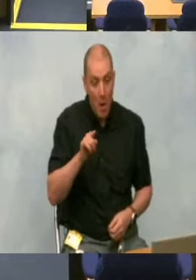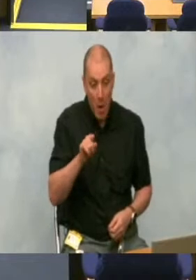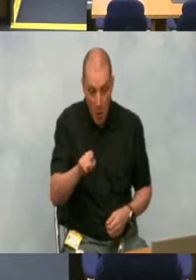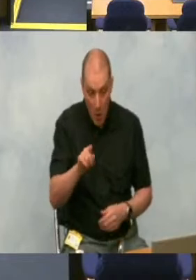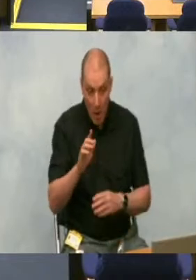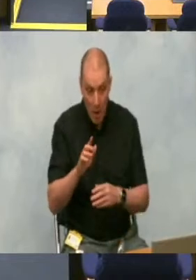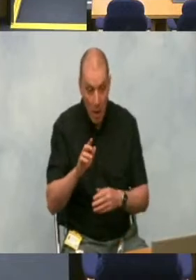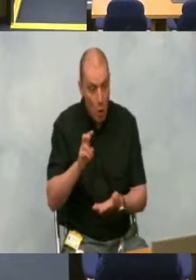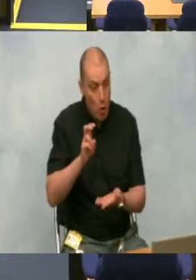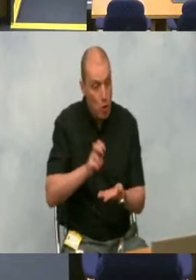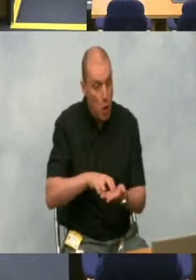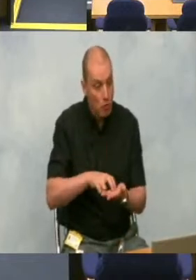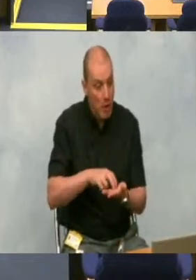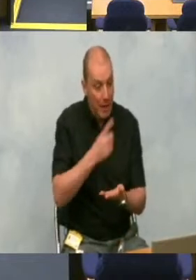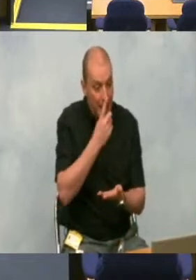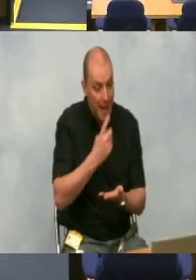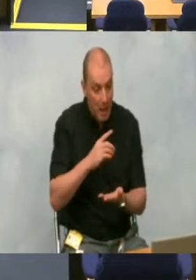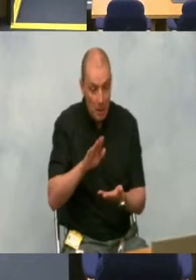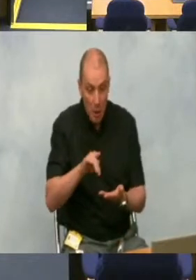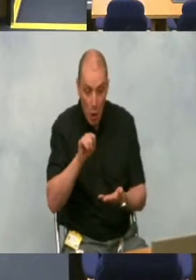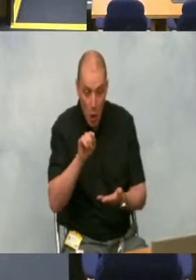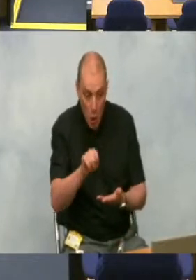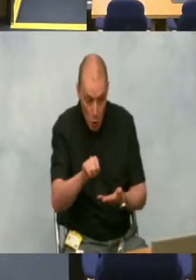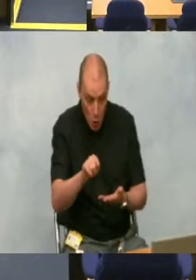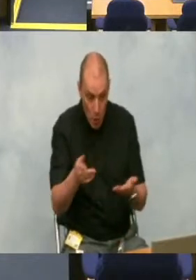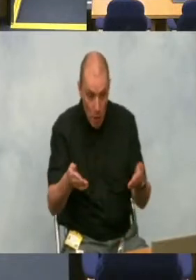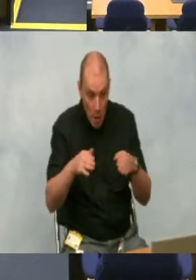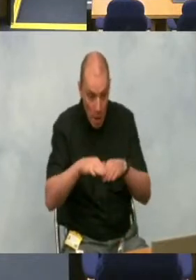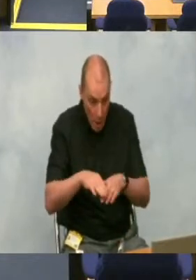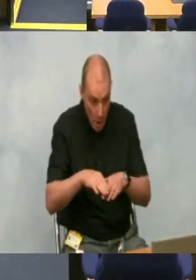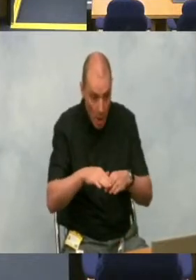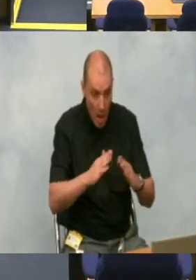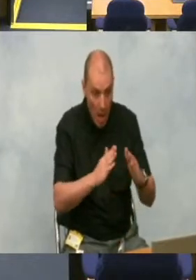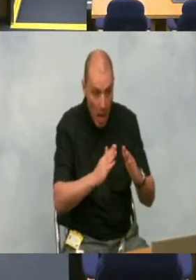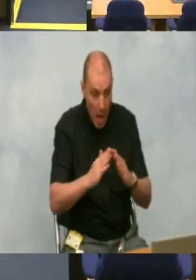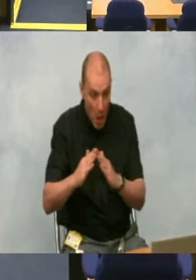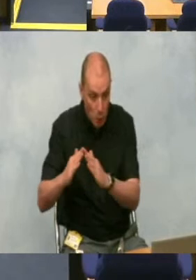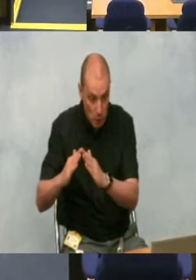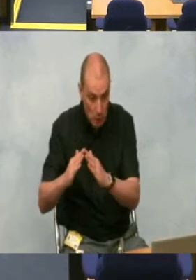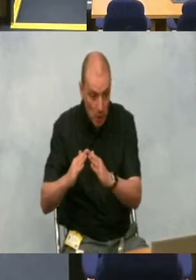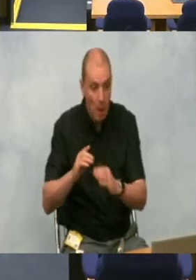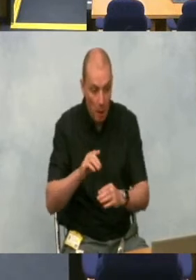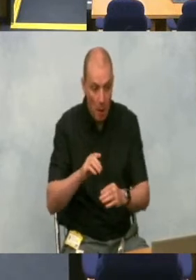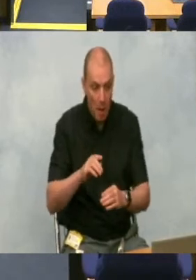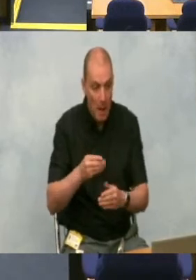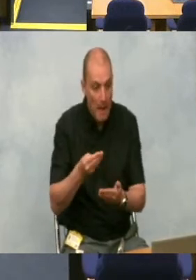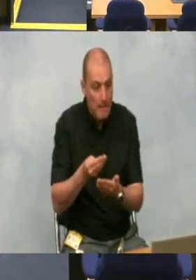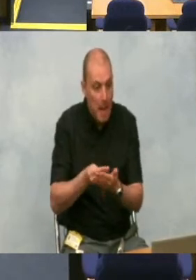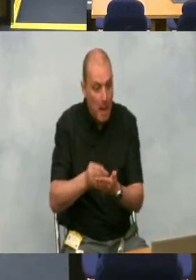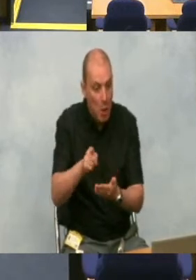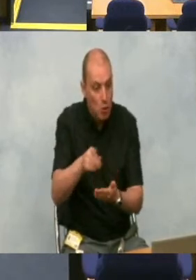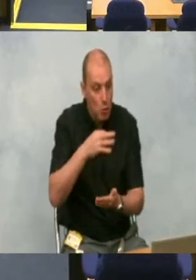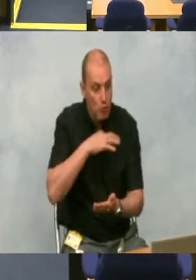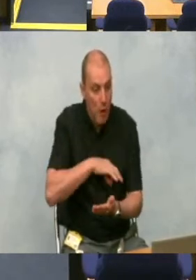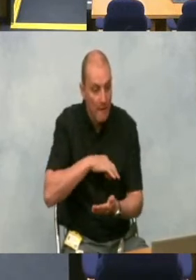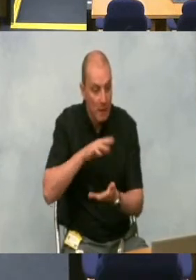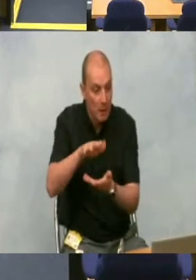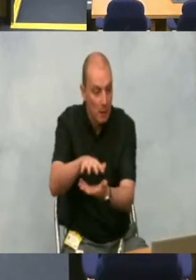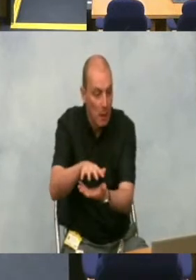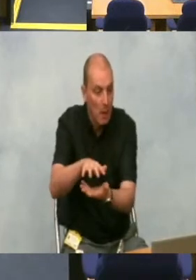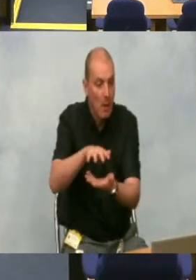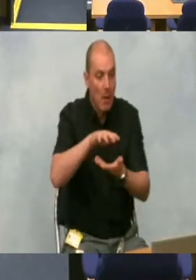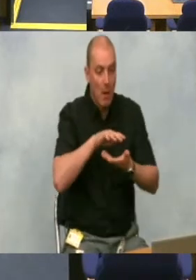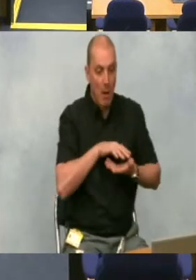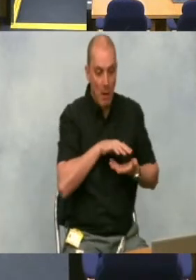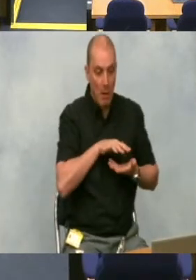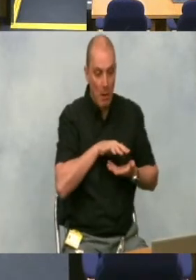so cheaply that in future we could get a clawback on some of that profit? Is that possible? Put a condition on it, a